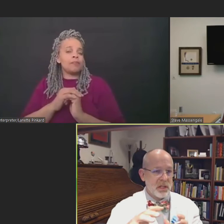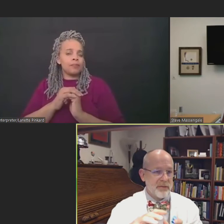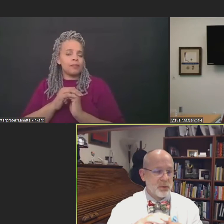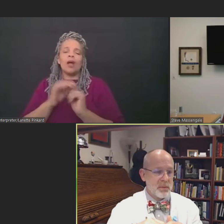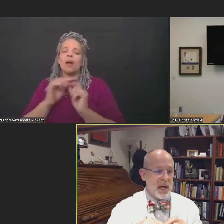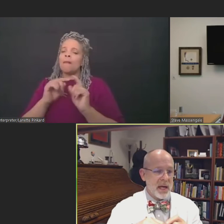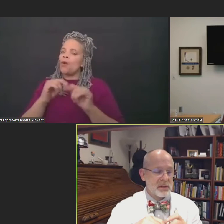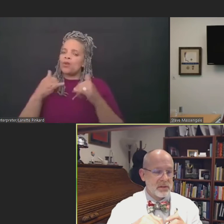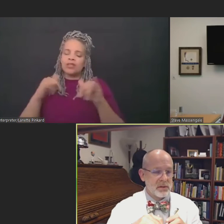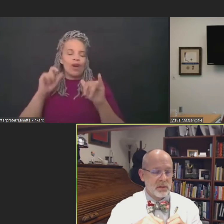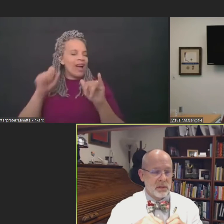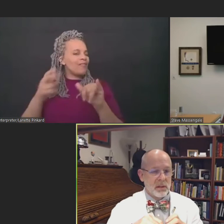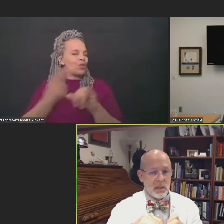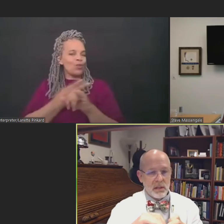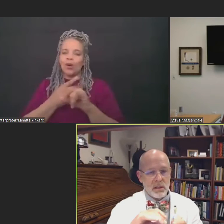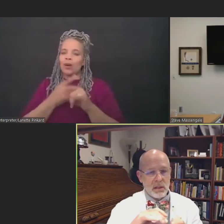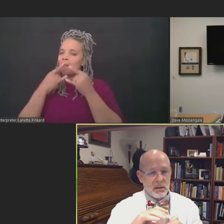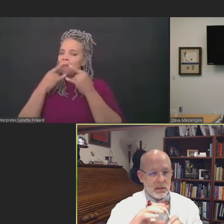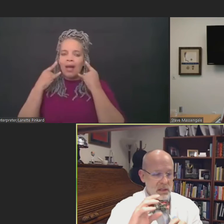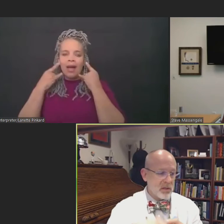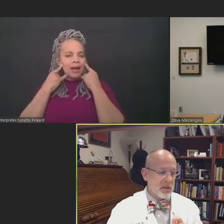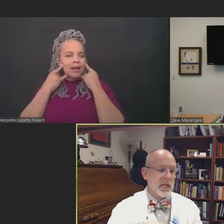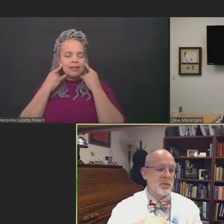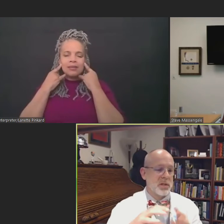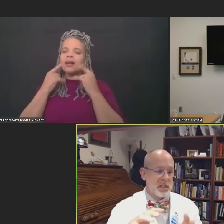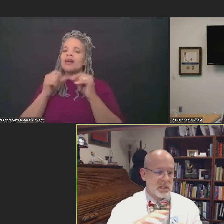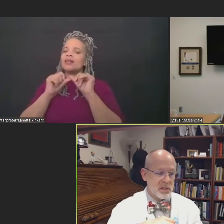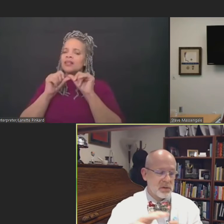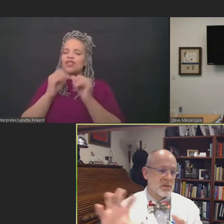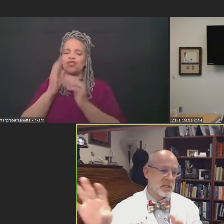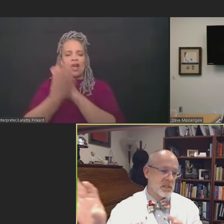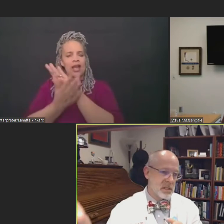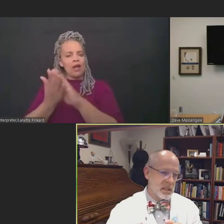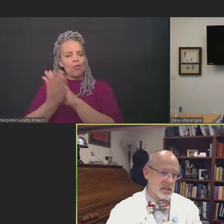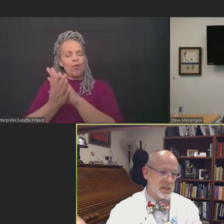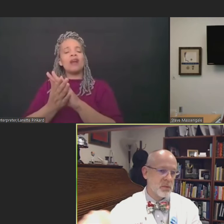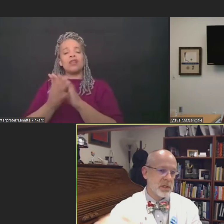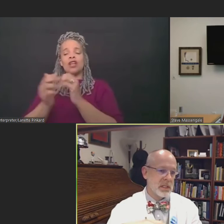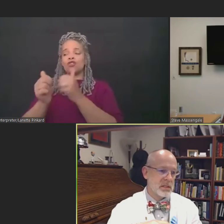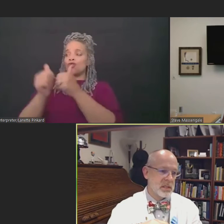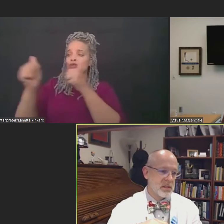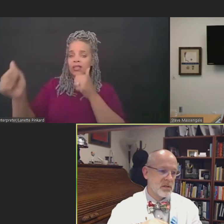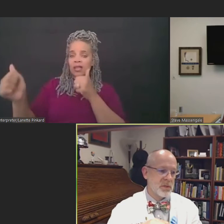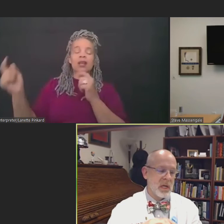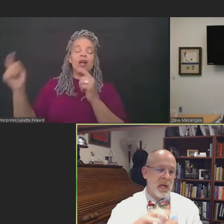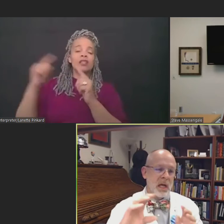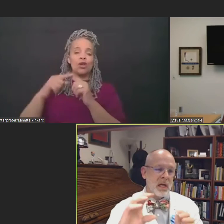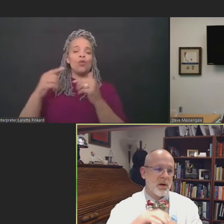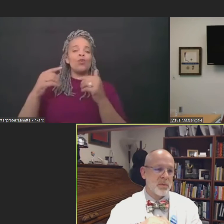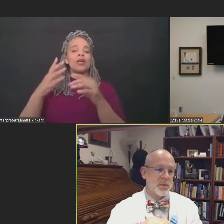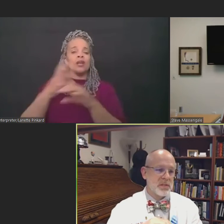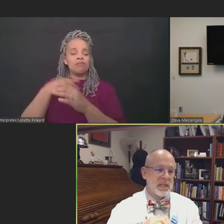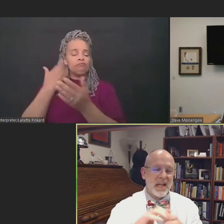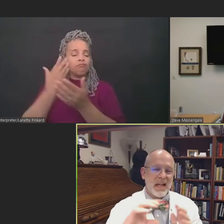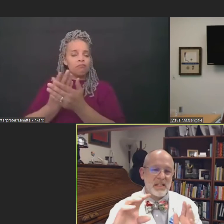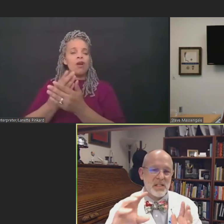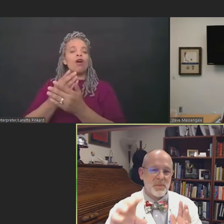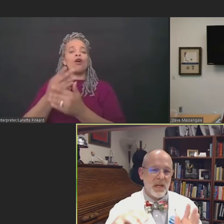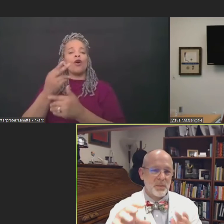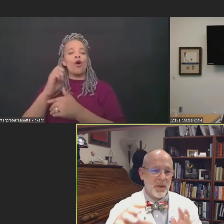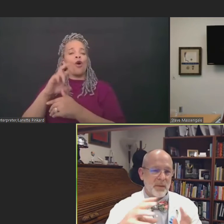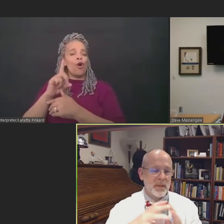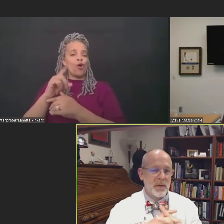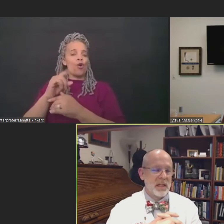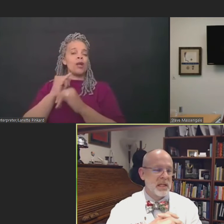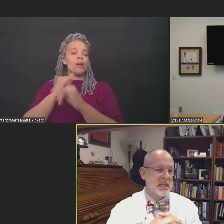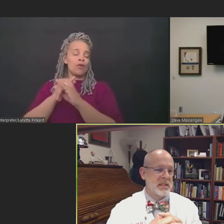we're still going to have to wear masks and continue our hand washing and social distancing until we get to this herd immunity. I